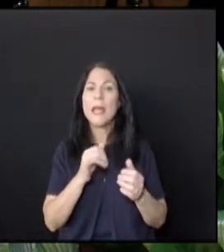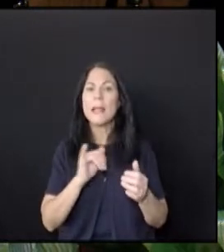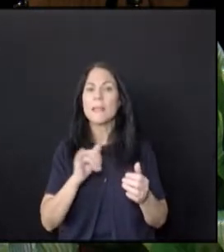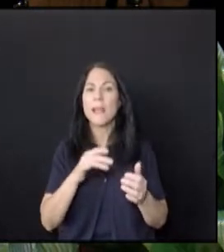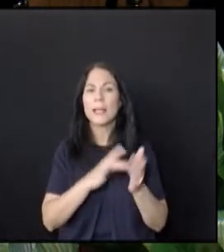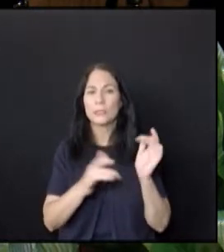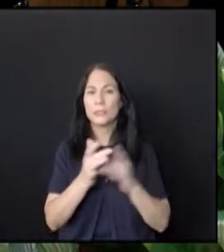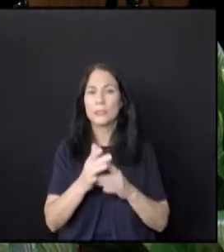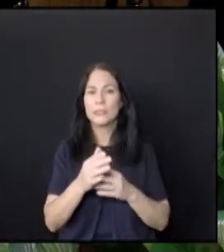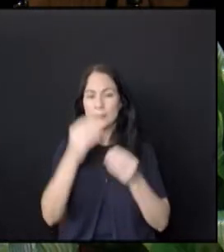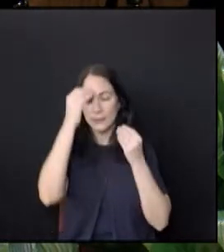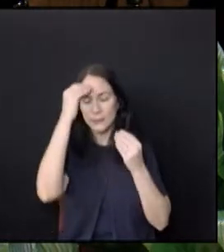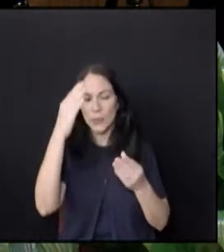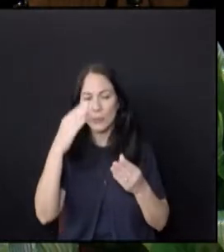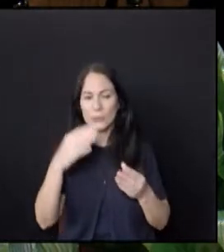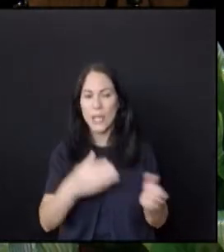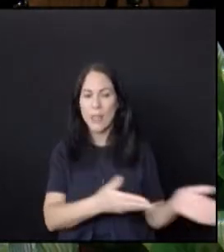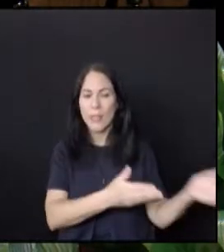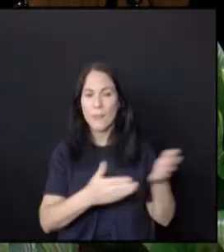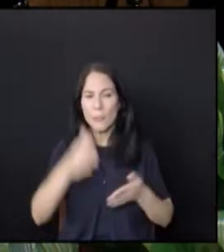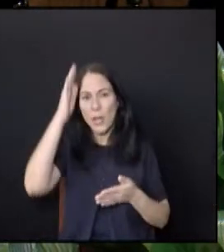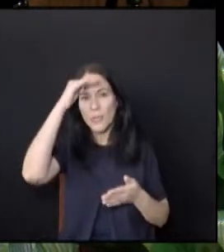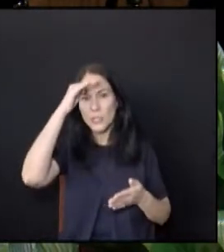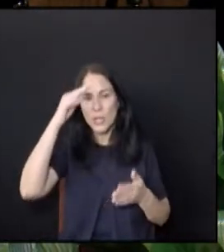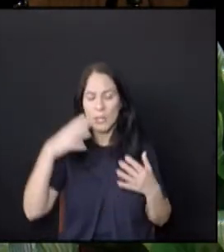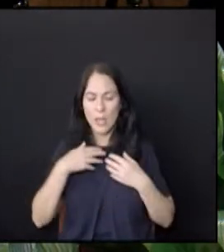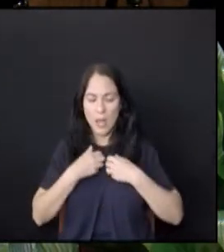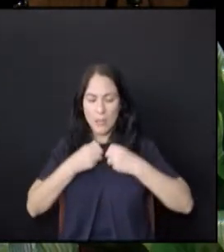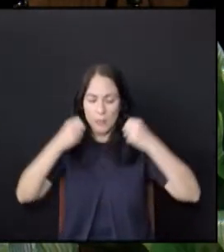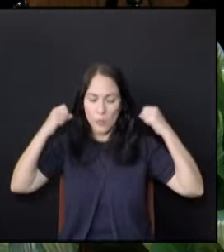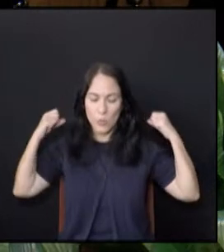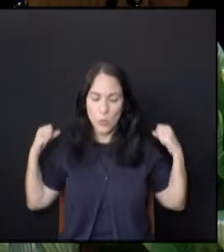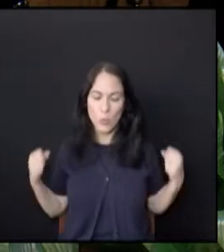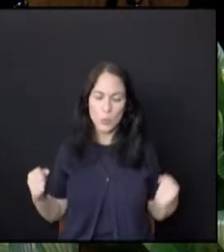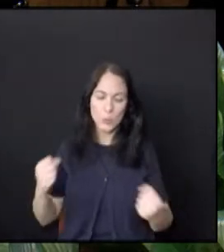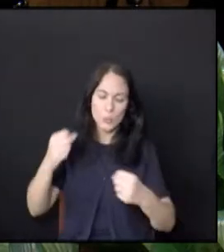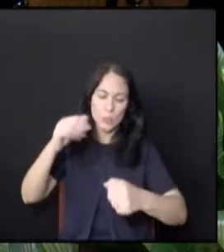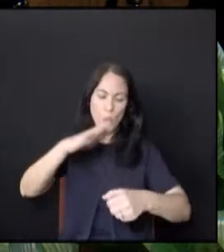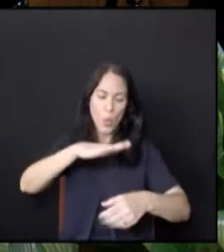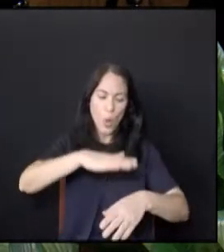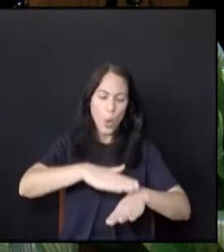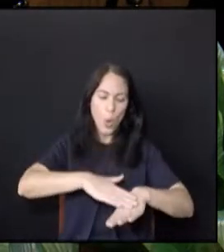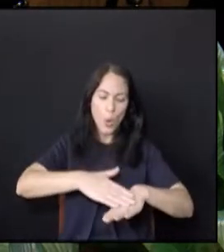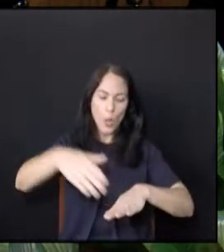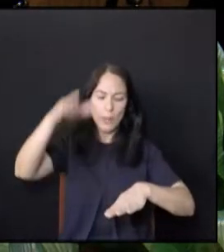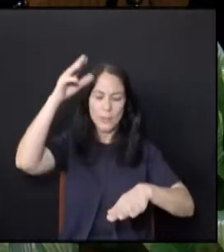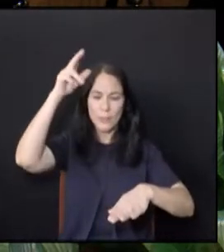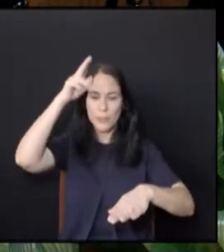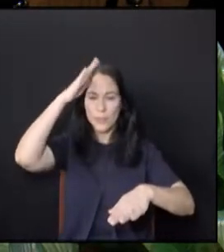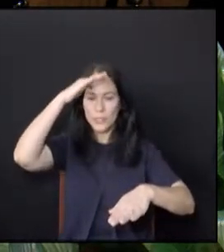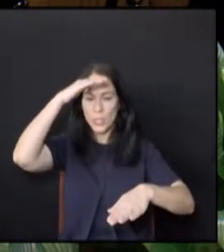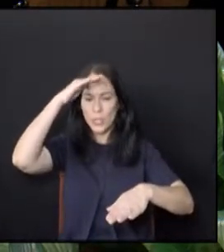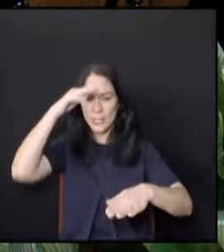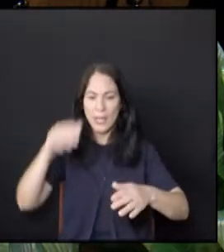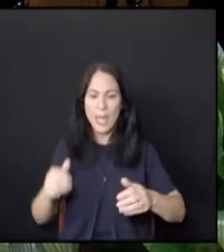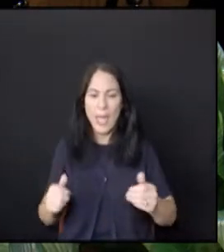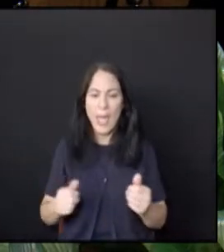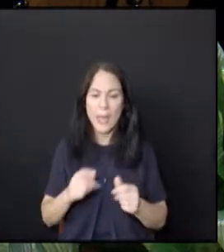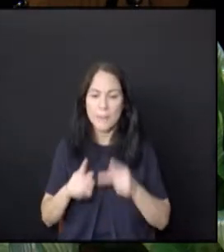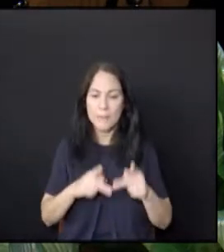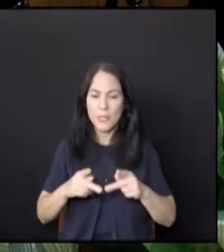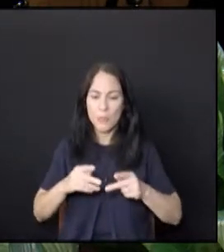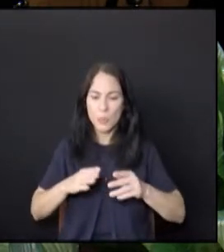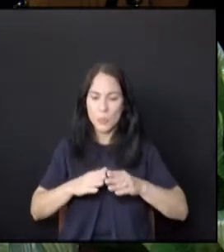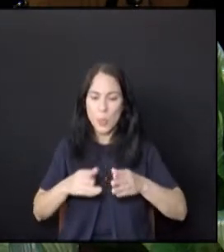and the colt and put on them their cloaks, and he sat on them. And most of the crowd spread their cloaks on the road, and others cut branches from